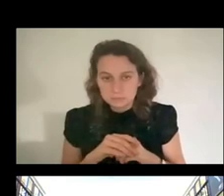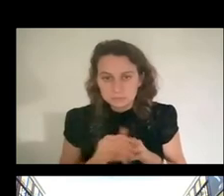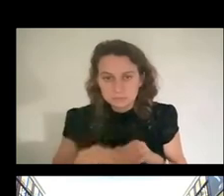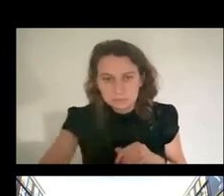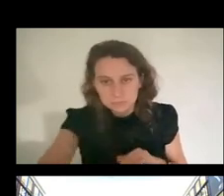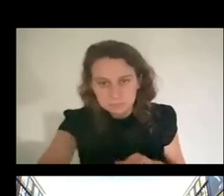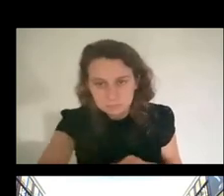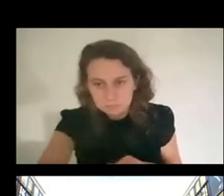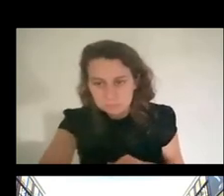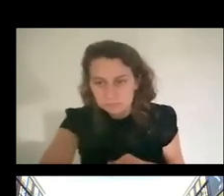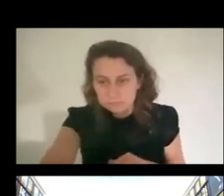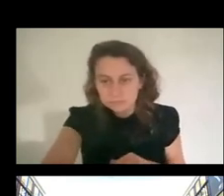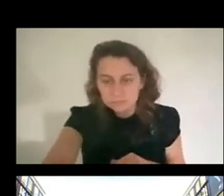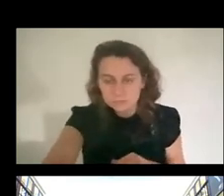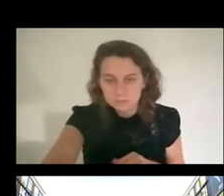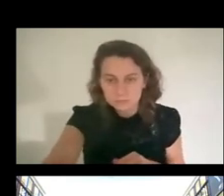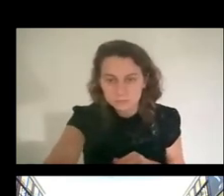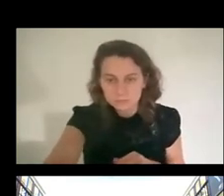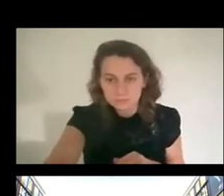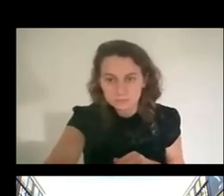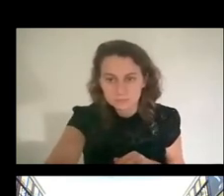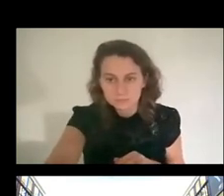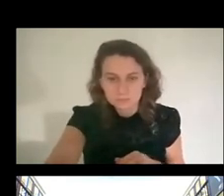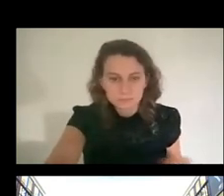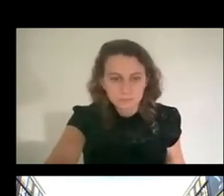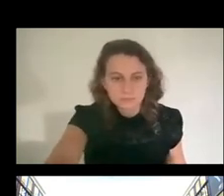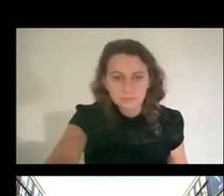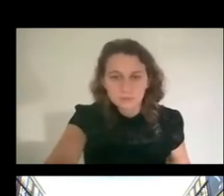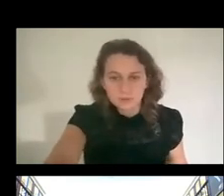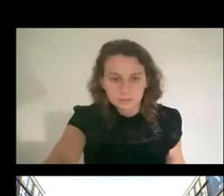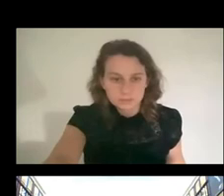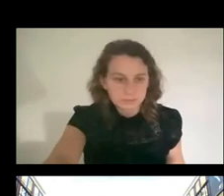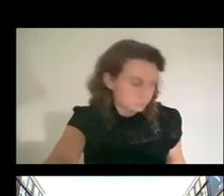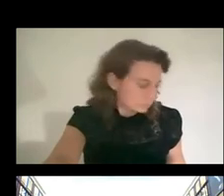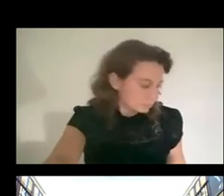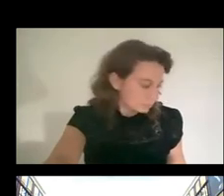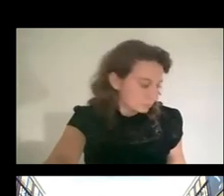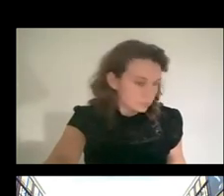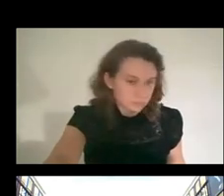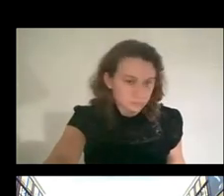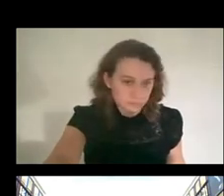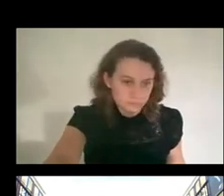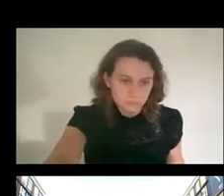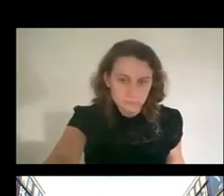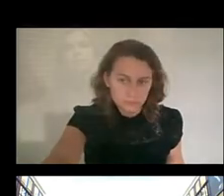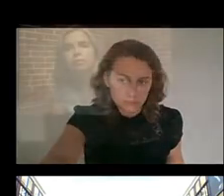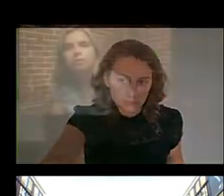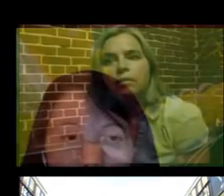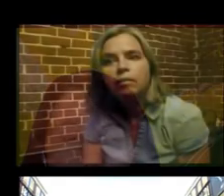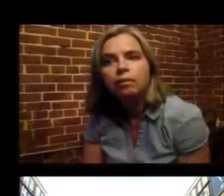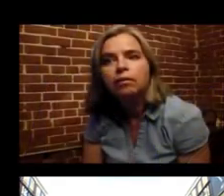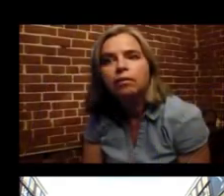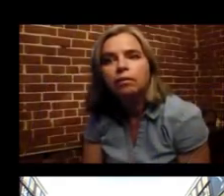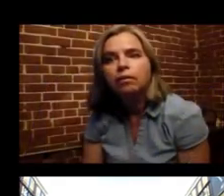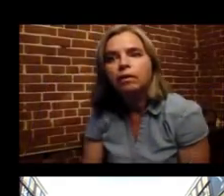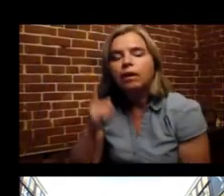I thought it was a nice, wonderful, not only homage to Pillsbury, but also using a new technique, just as Pillsbury did, that we were using a